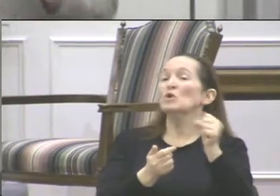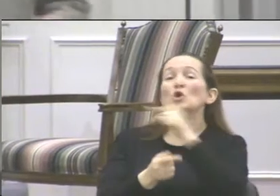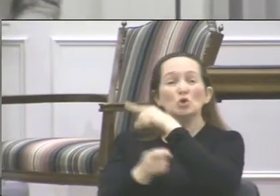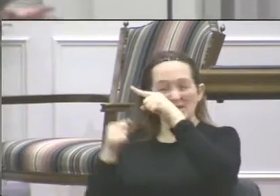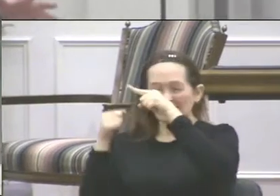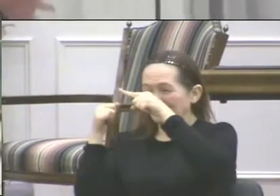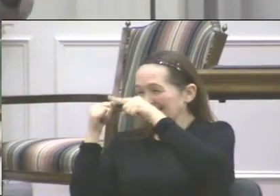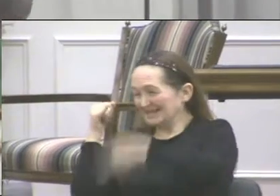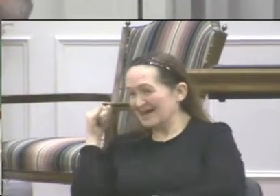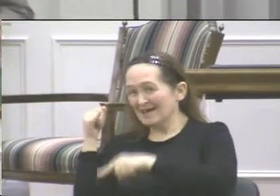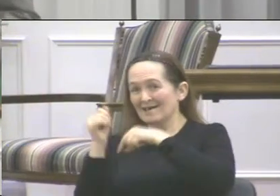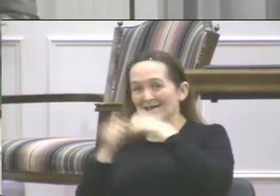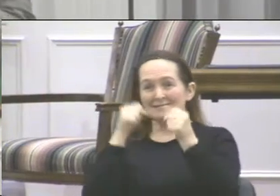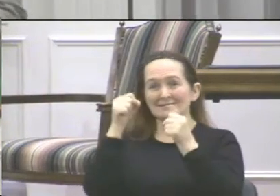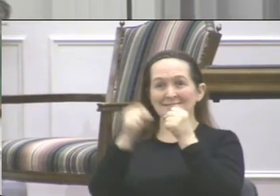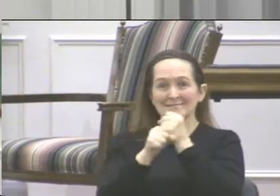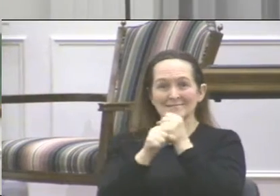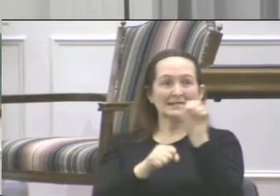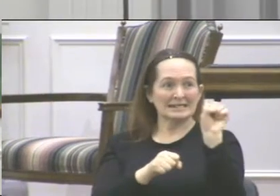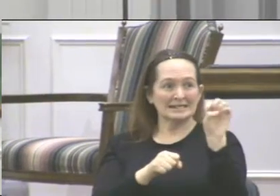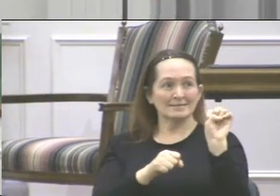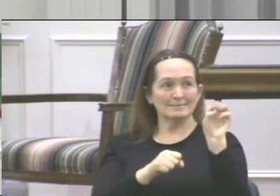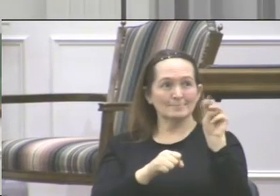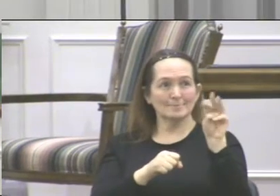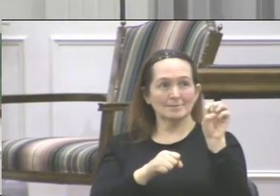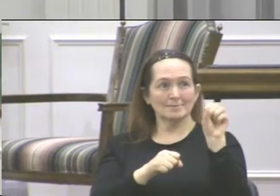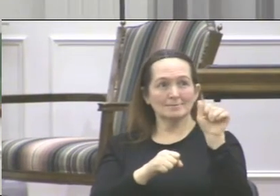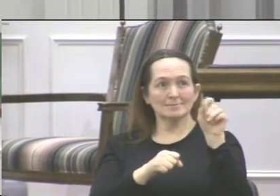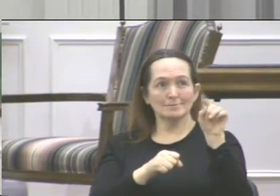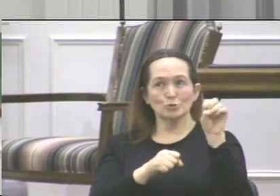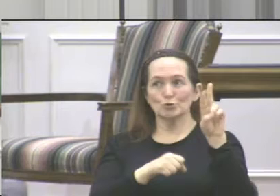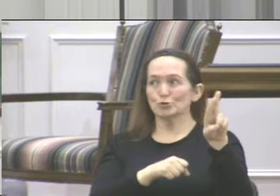You're in your final semester